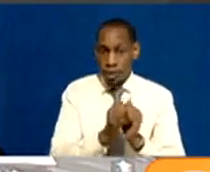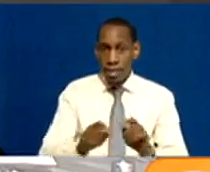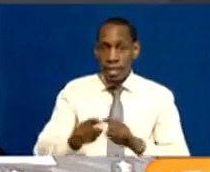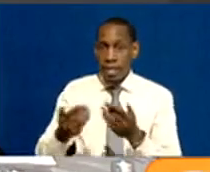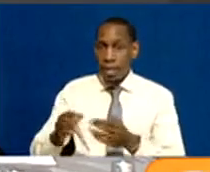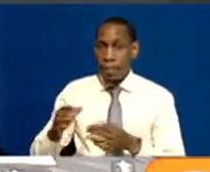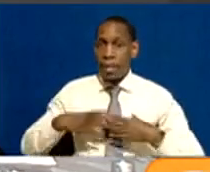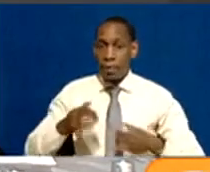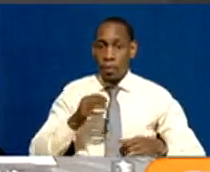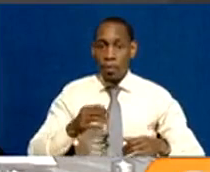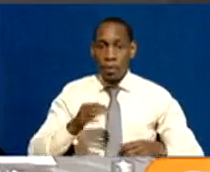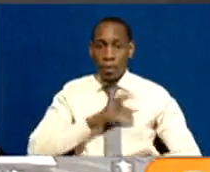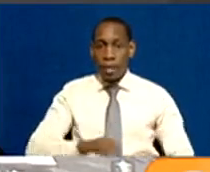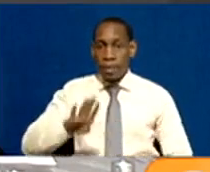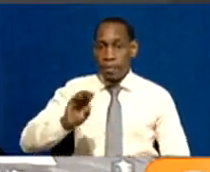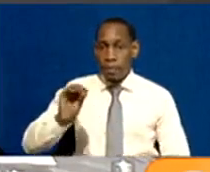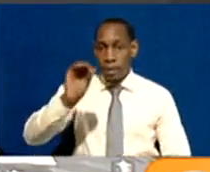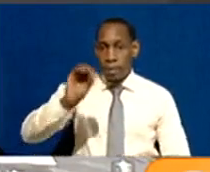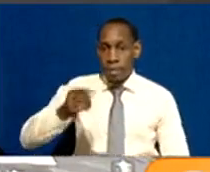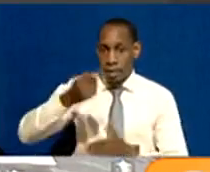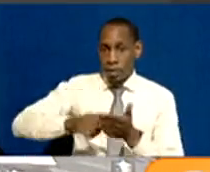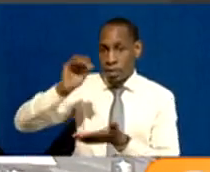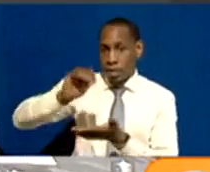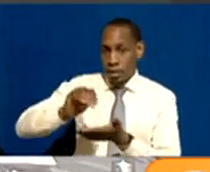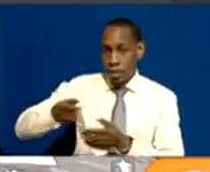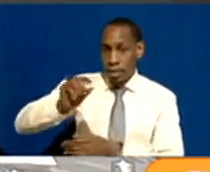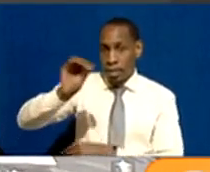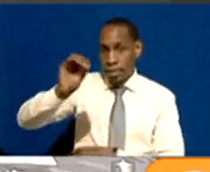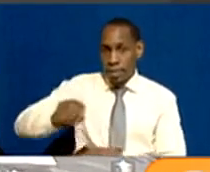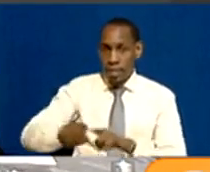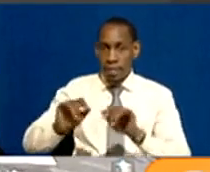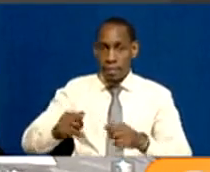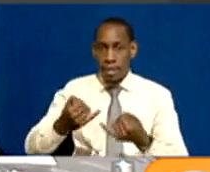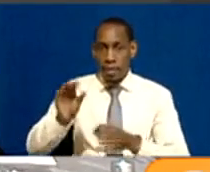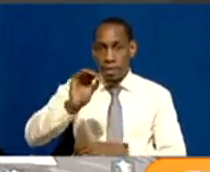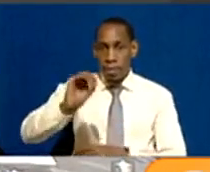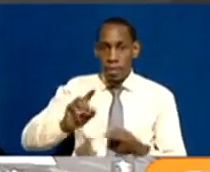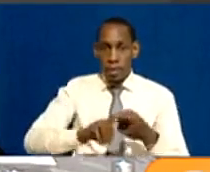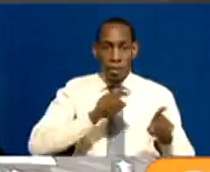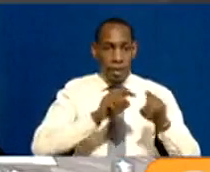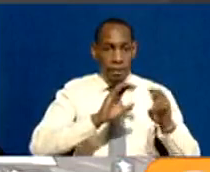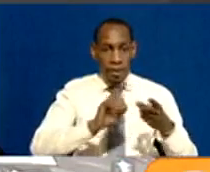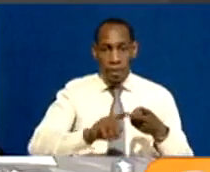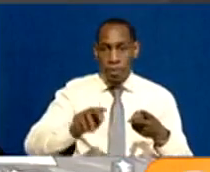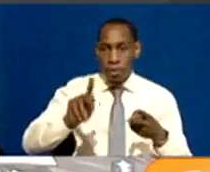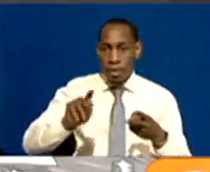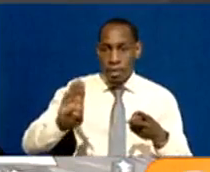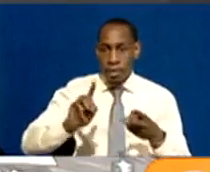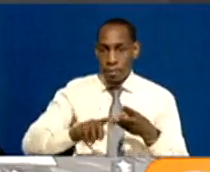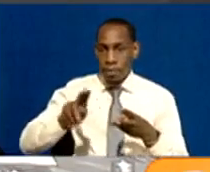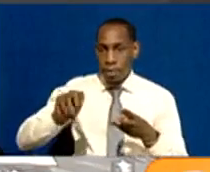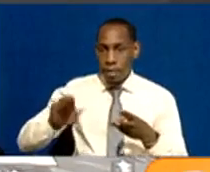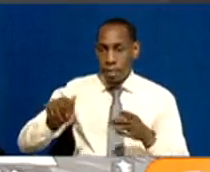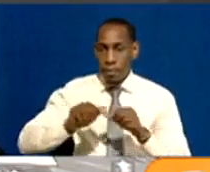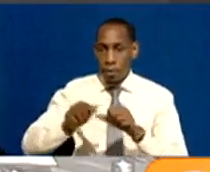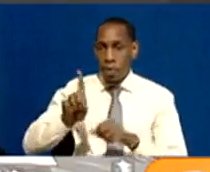see customers enjoy a 40% cut in interest rates. Despite the new rates, Safaricom, KCB and NCBA have retained the